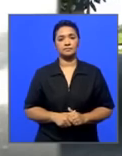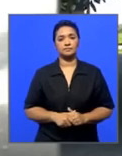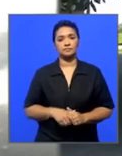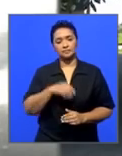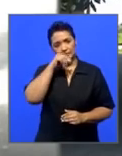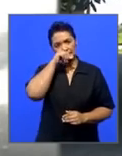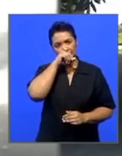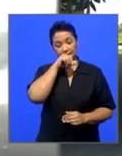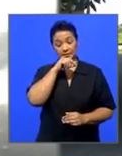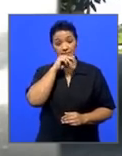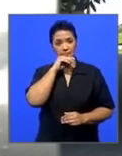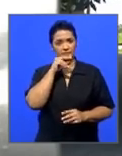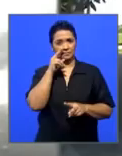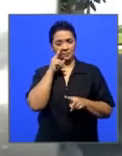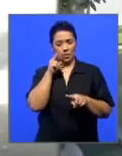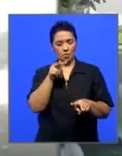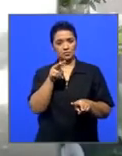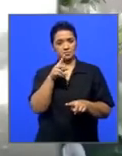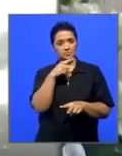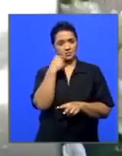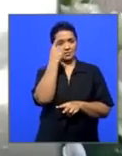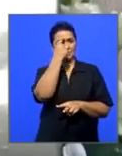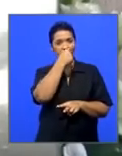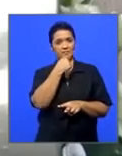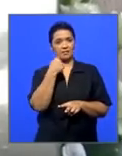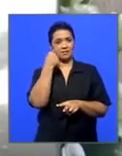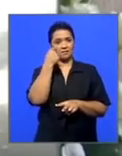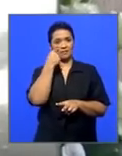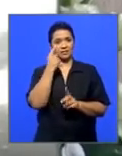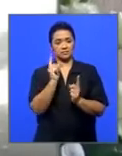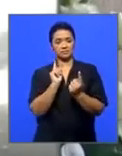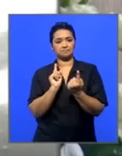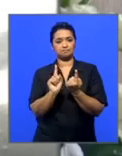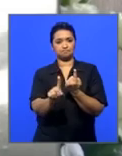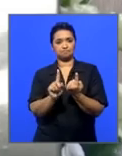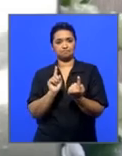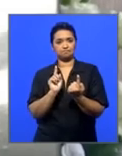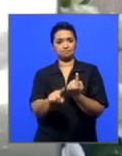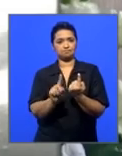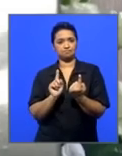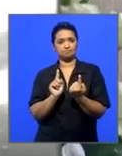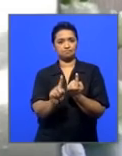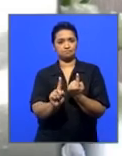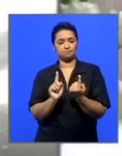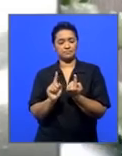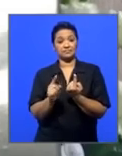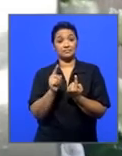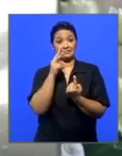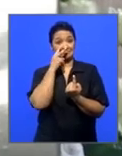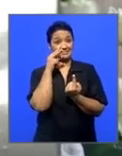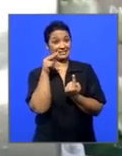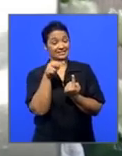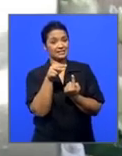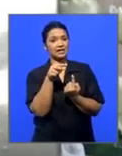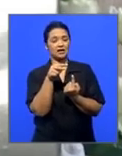It's wonderful to watch the different reactions from those that are filing past as to how